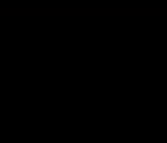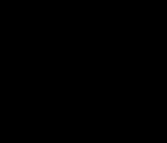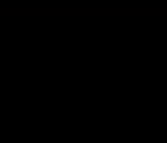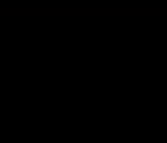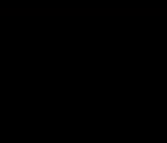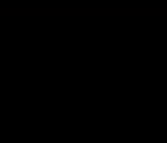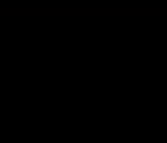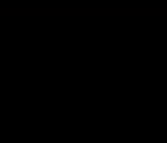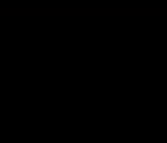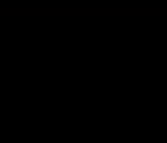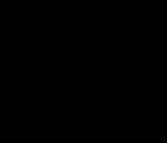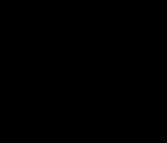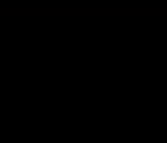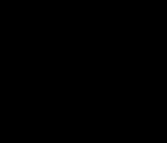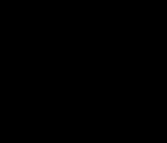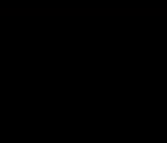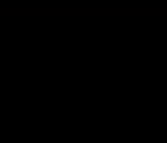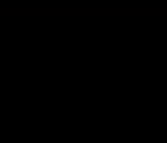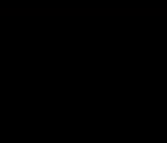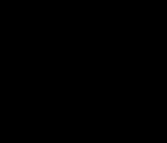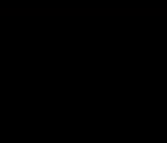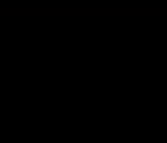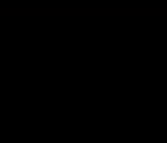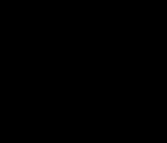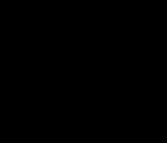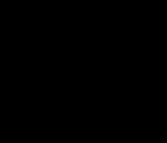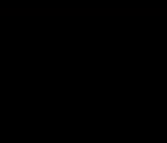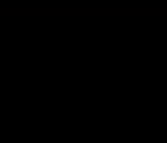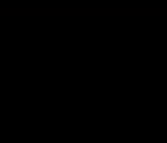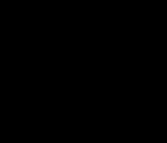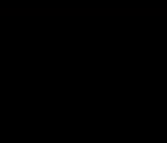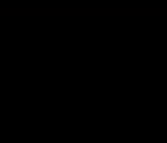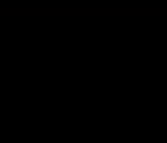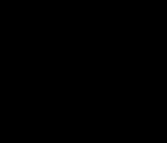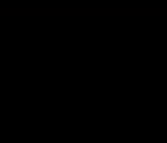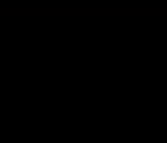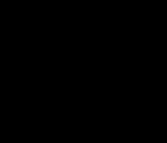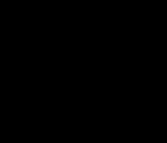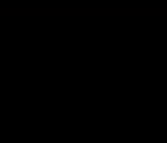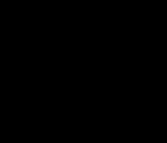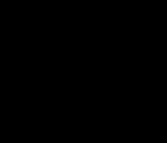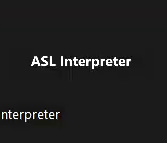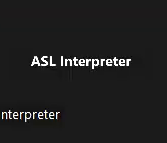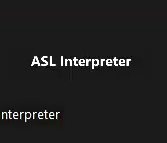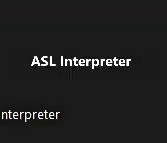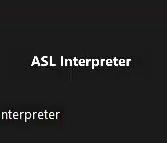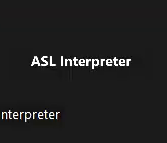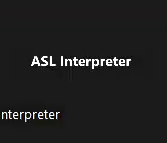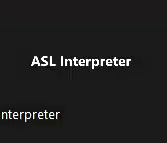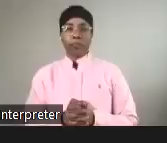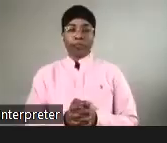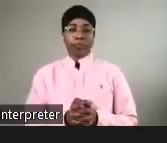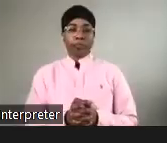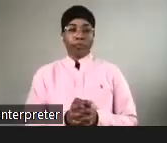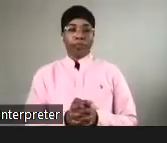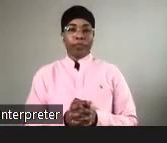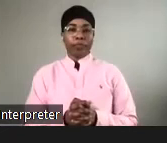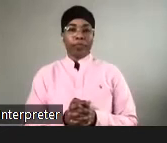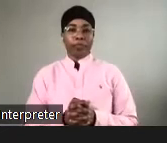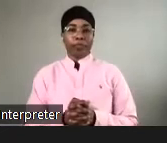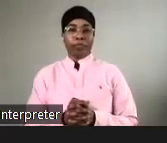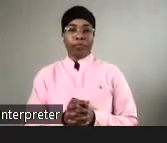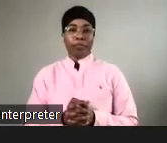National Conservation Training Center in Shepherdstown, West Virginia. My name is Shannon Connors, and today we have Eric Clark, the lead